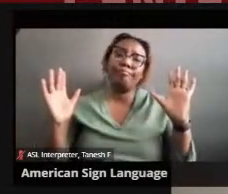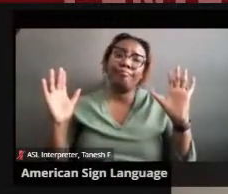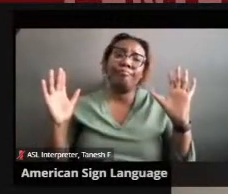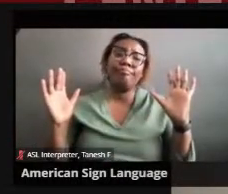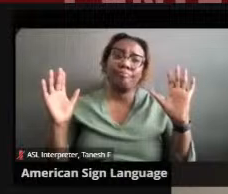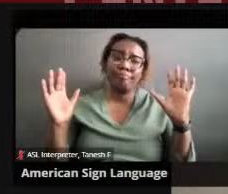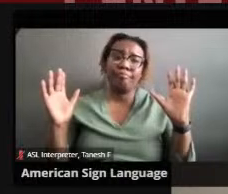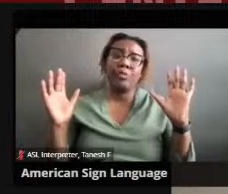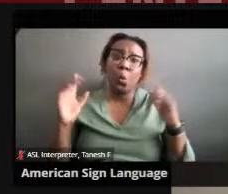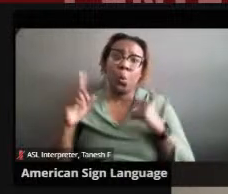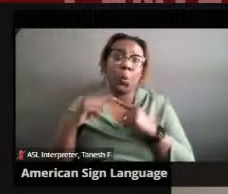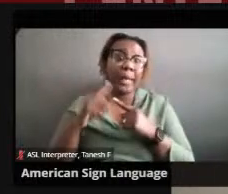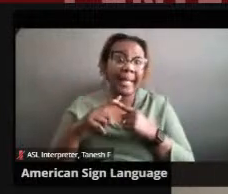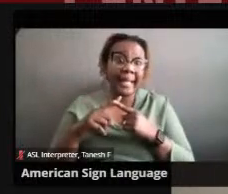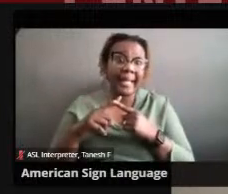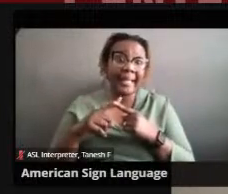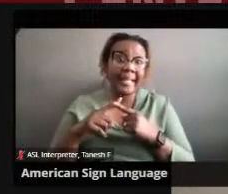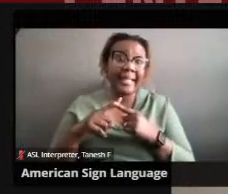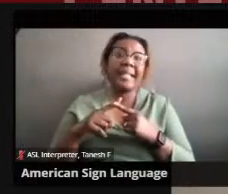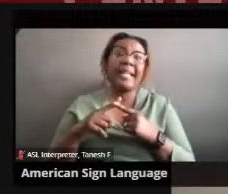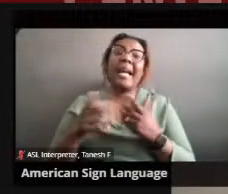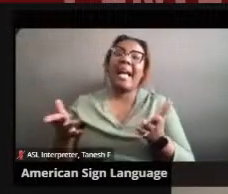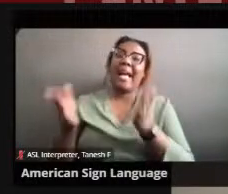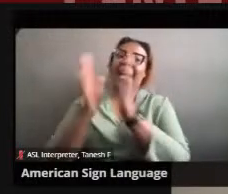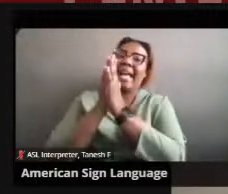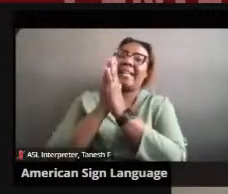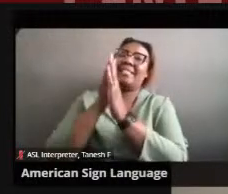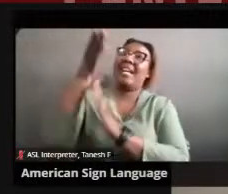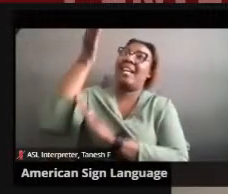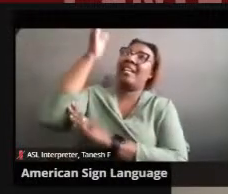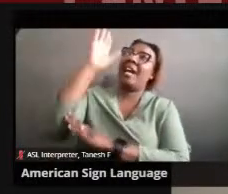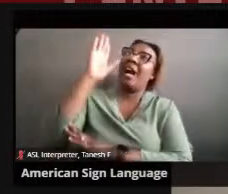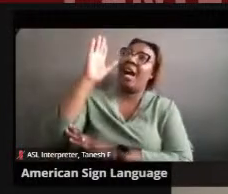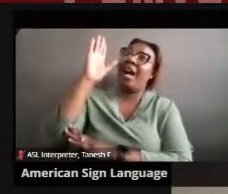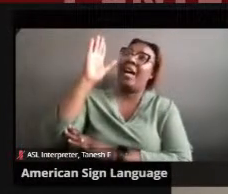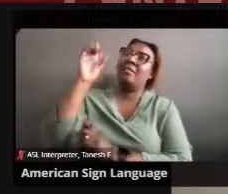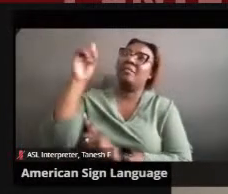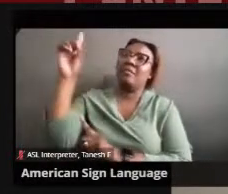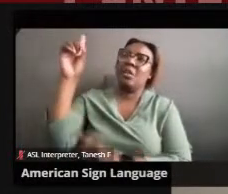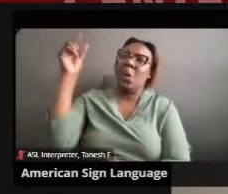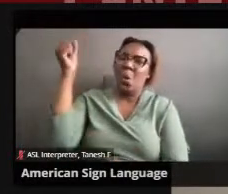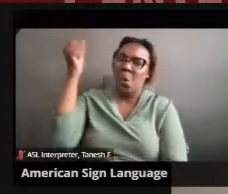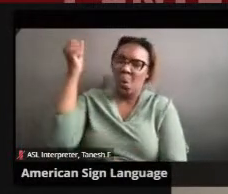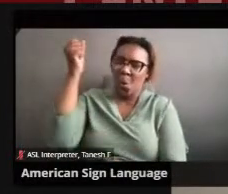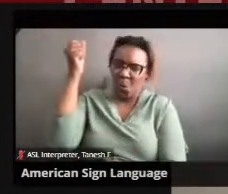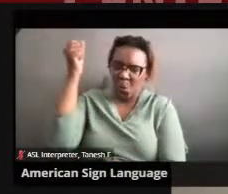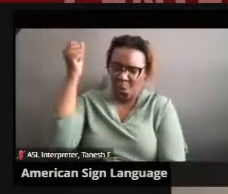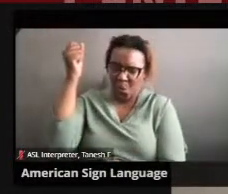control is when he asks the Father to hold it for a minute.